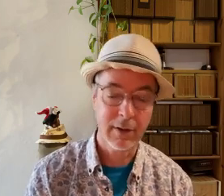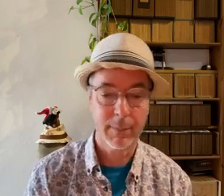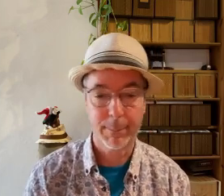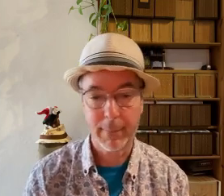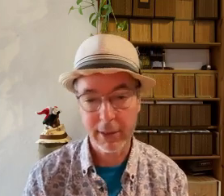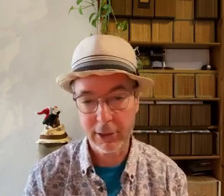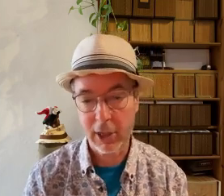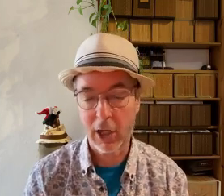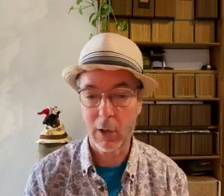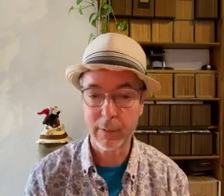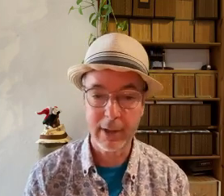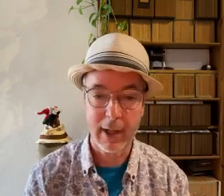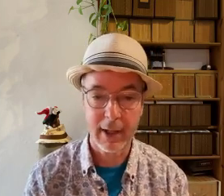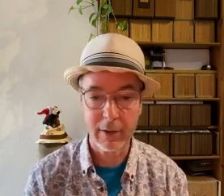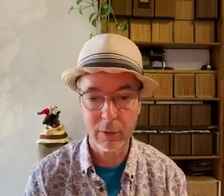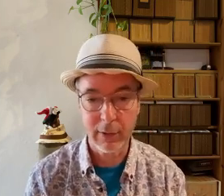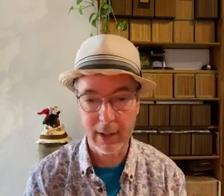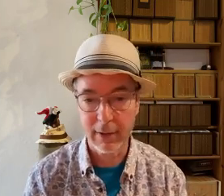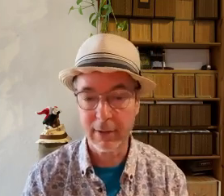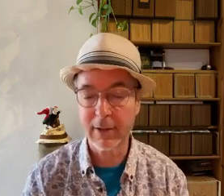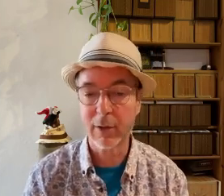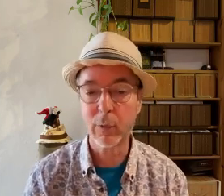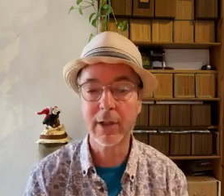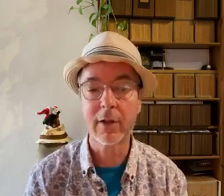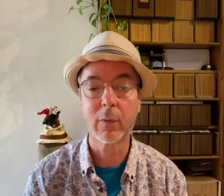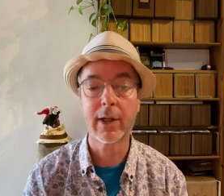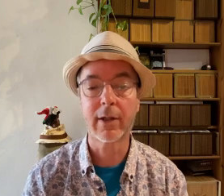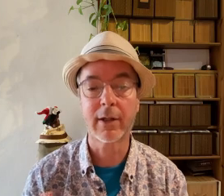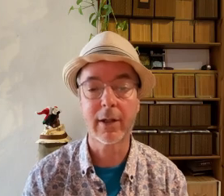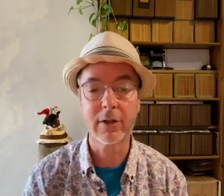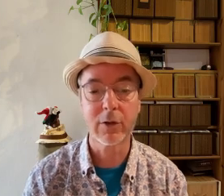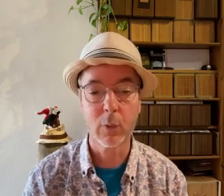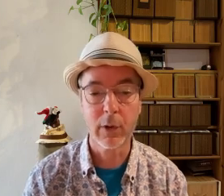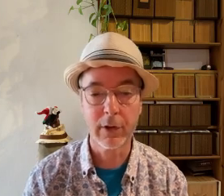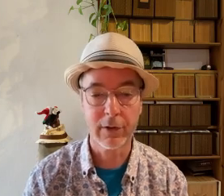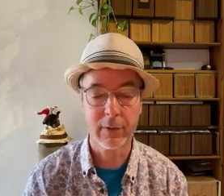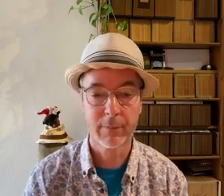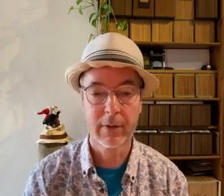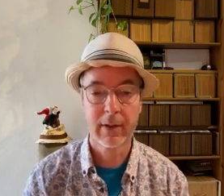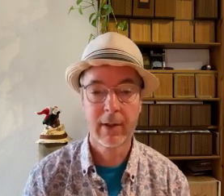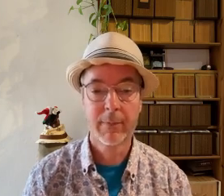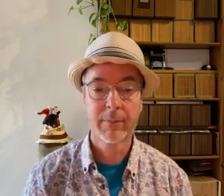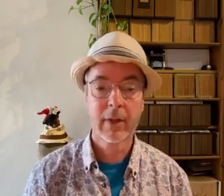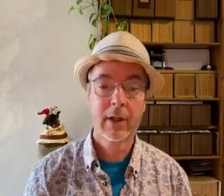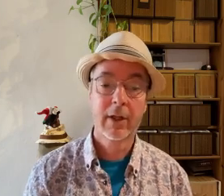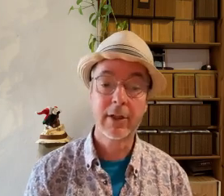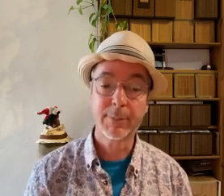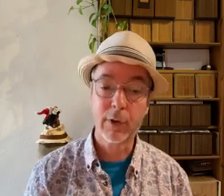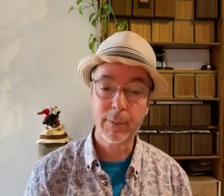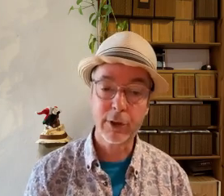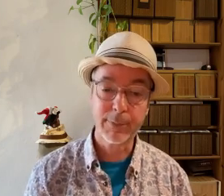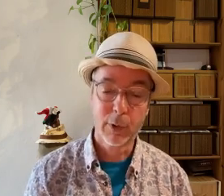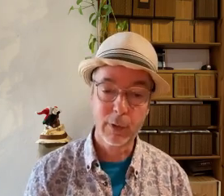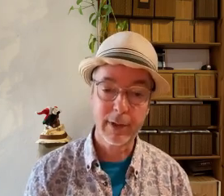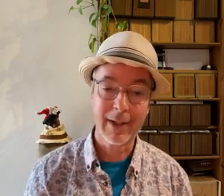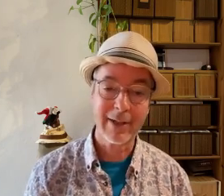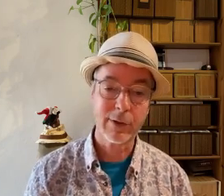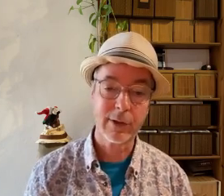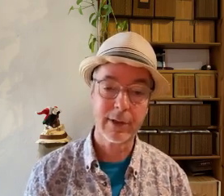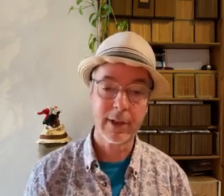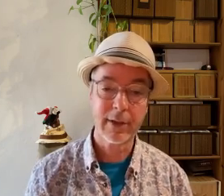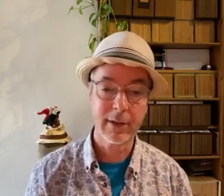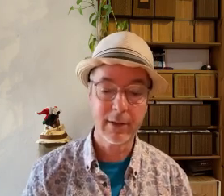see the match, how they hang together, that we can recognize the word. It's much more